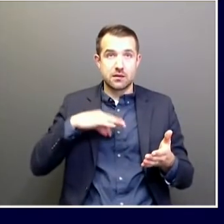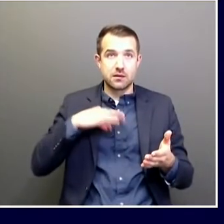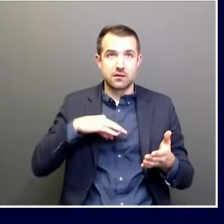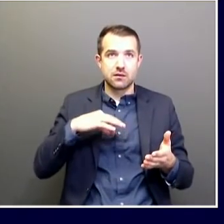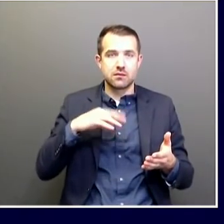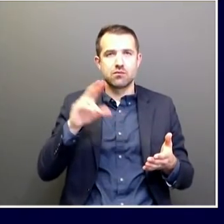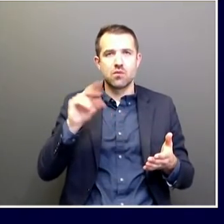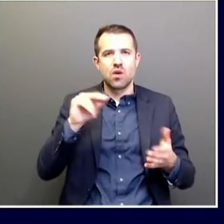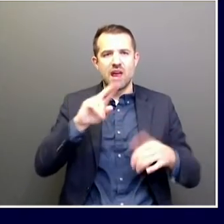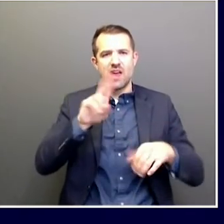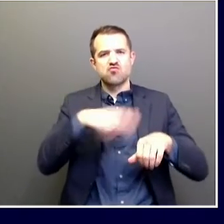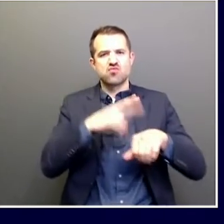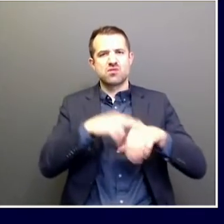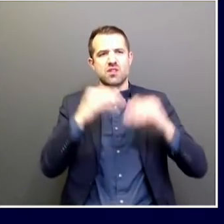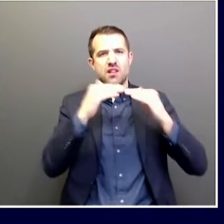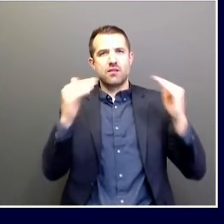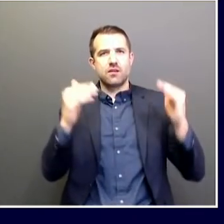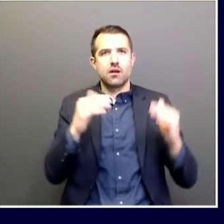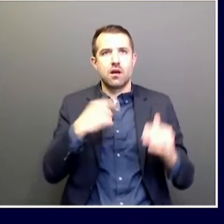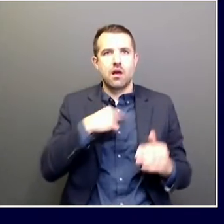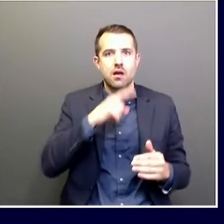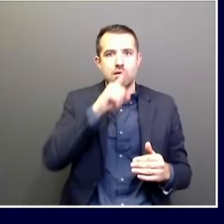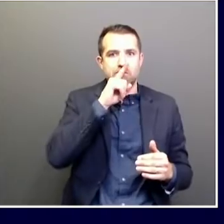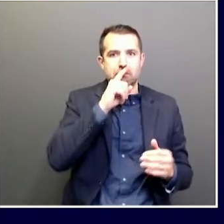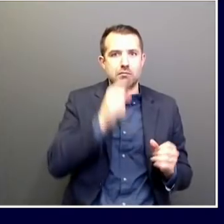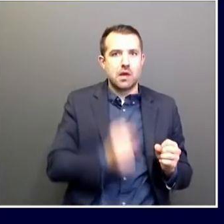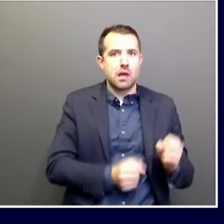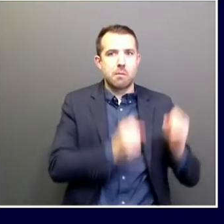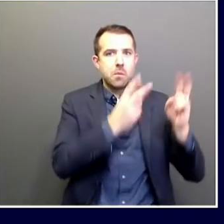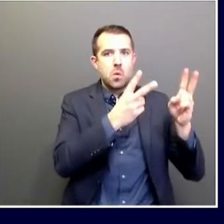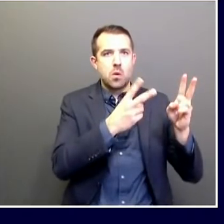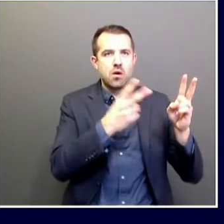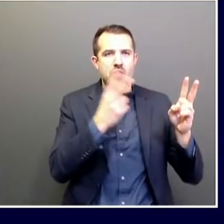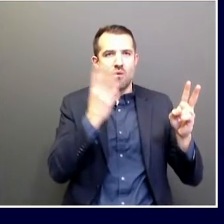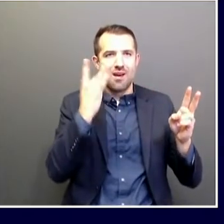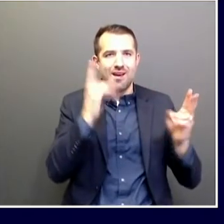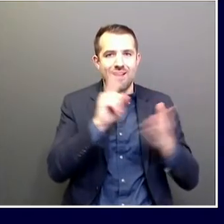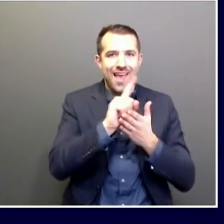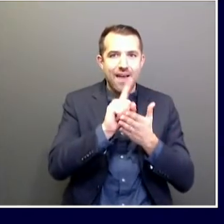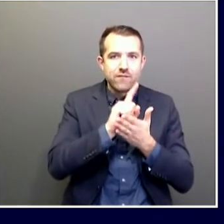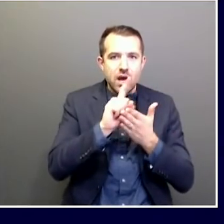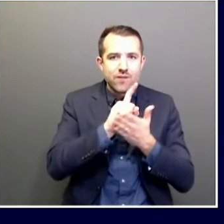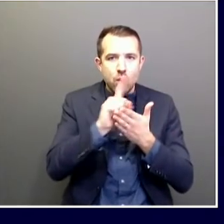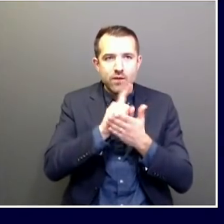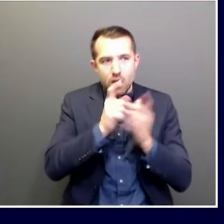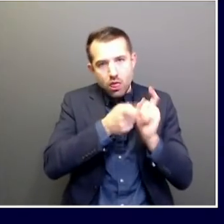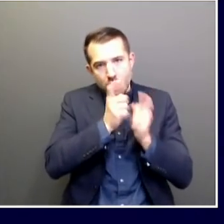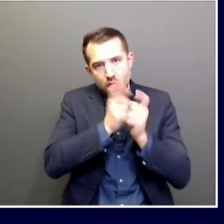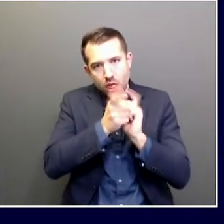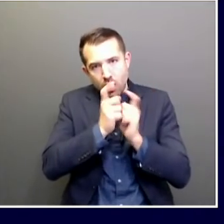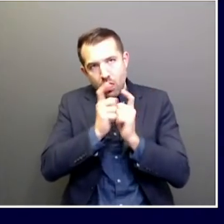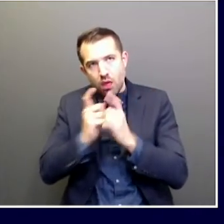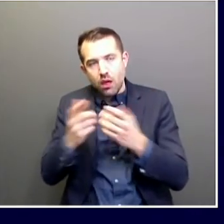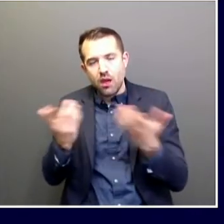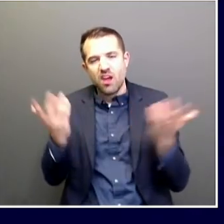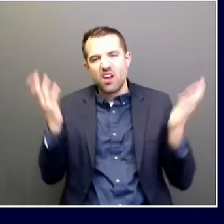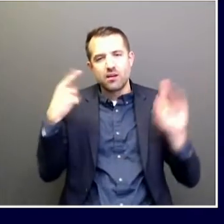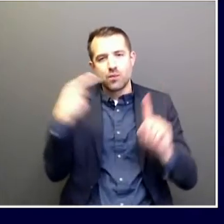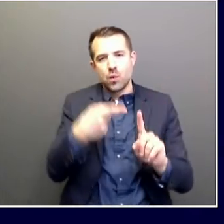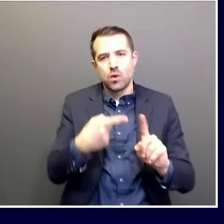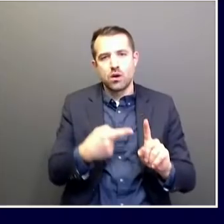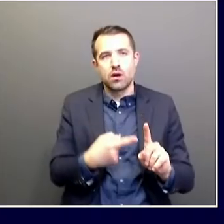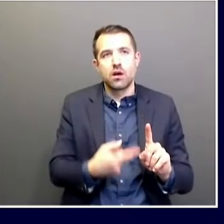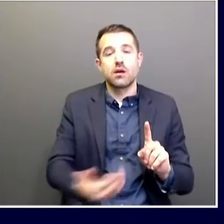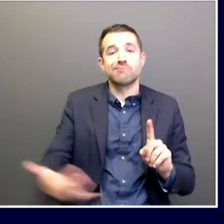publicly, mainly because they change every hour. And so, as you recall, way early on in the pandemic, for the